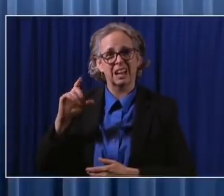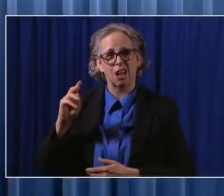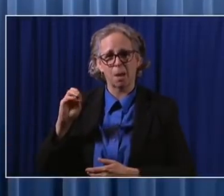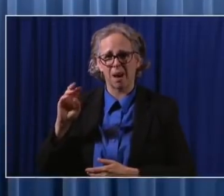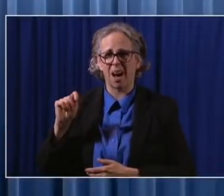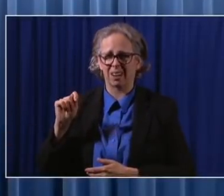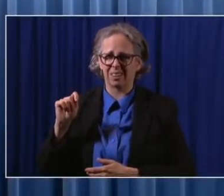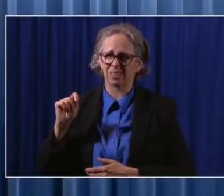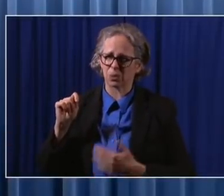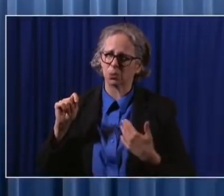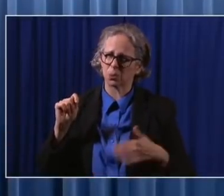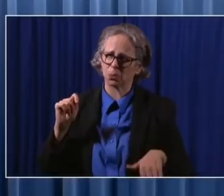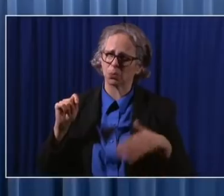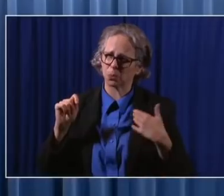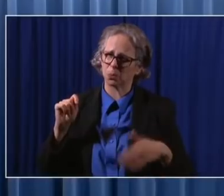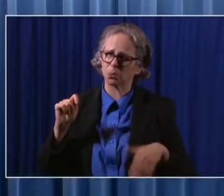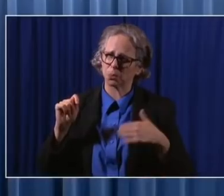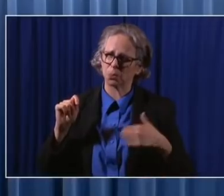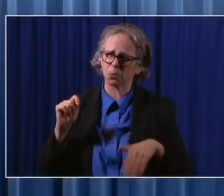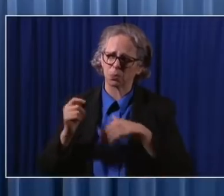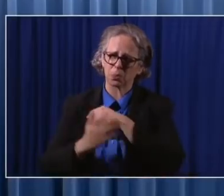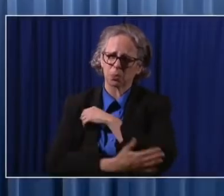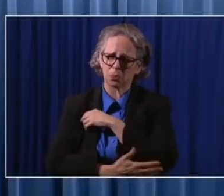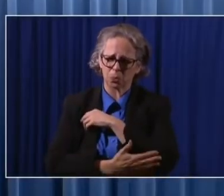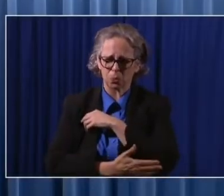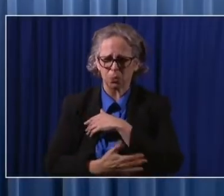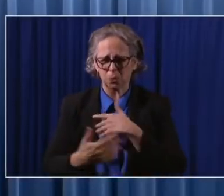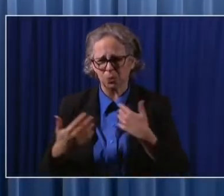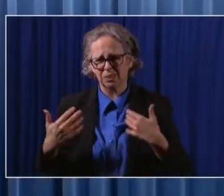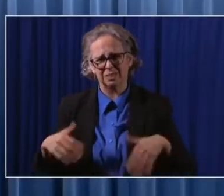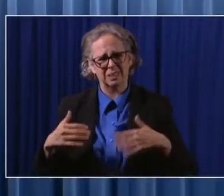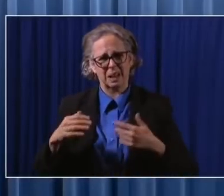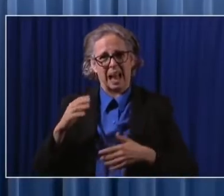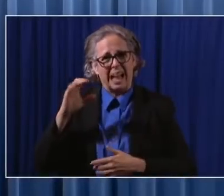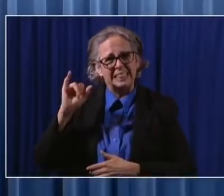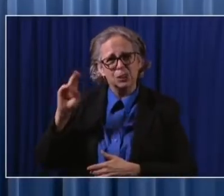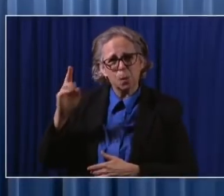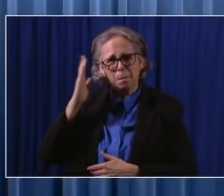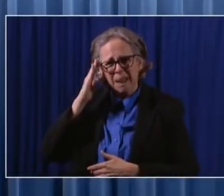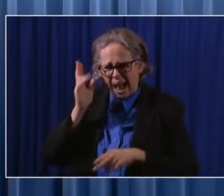overall utilization rate for regional intensive care unit beds, which exceeded